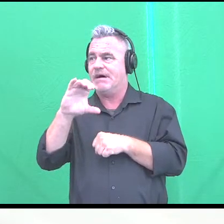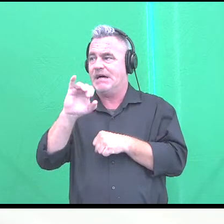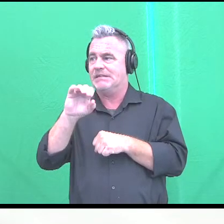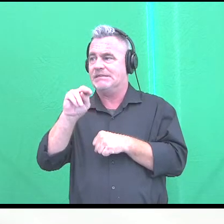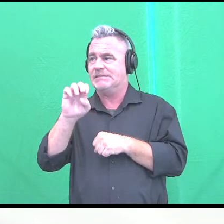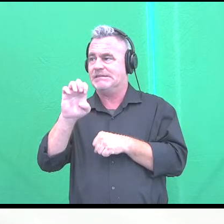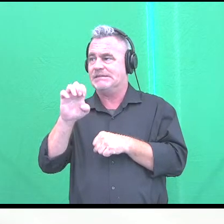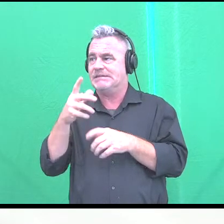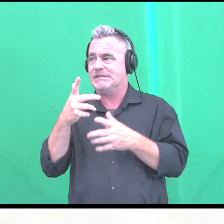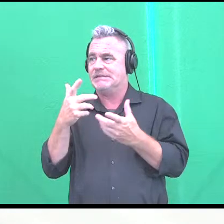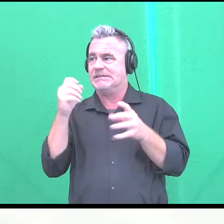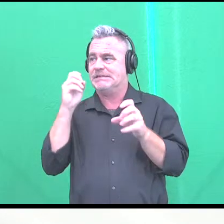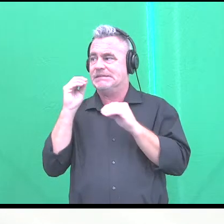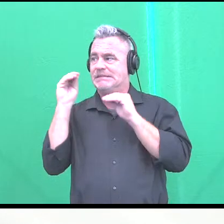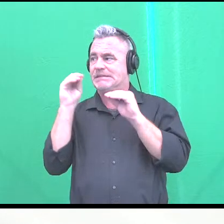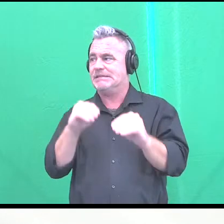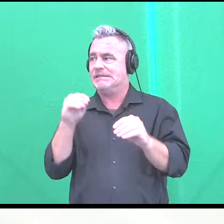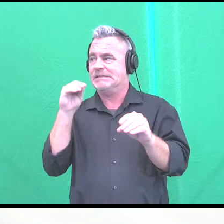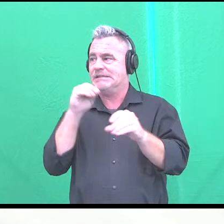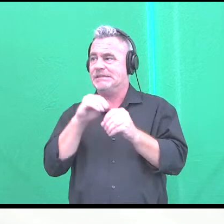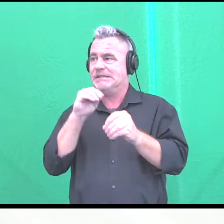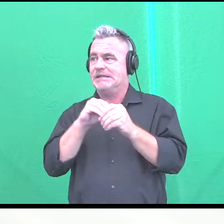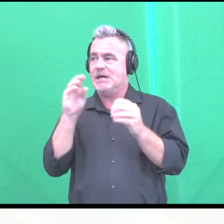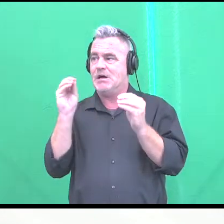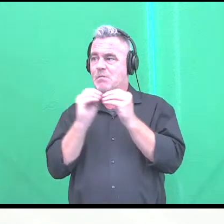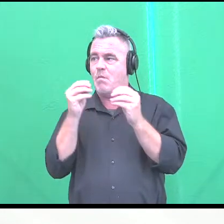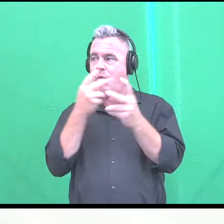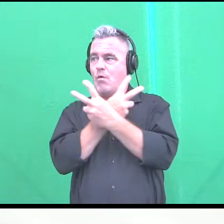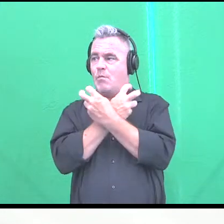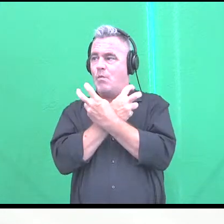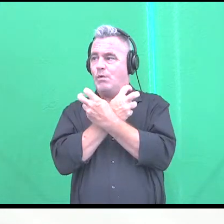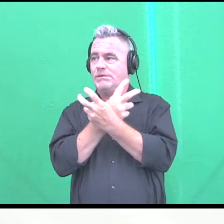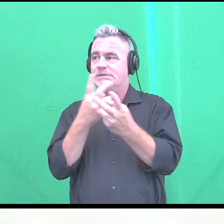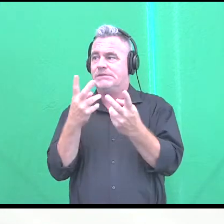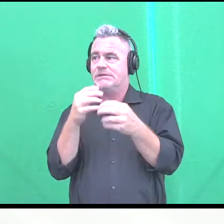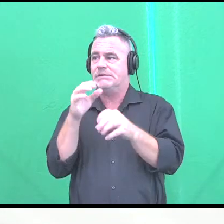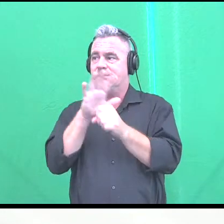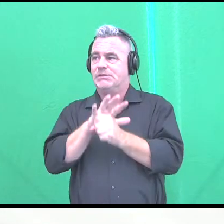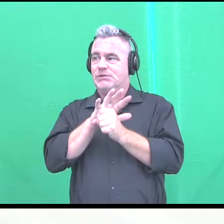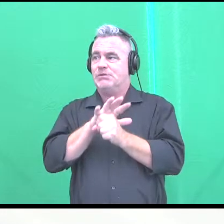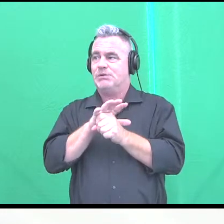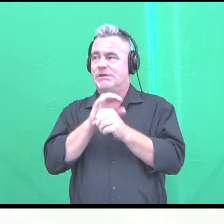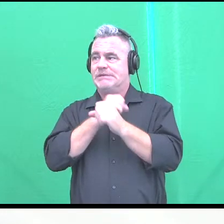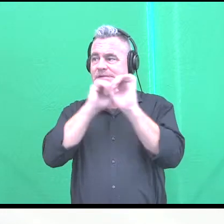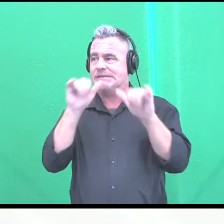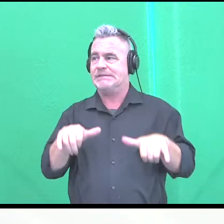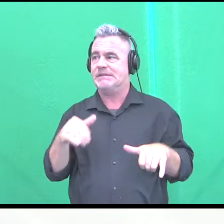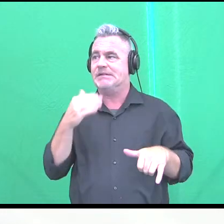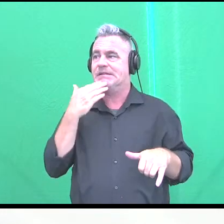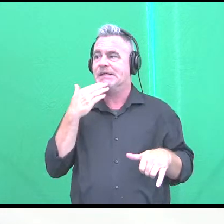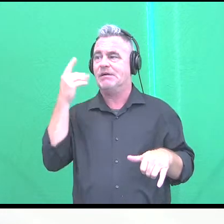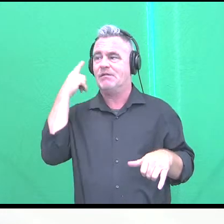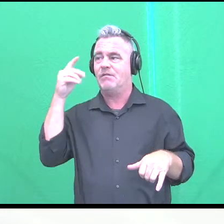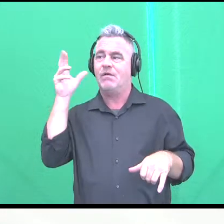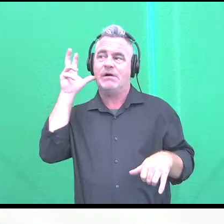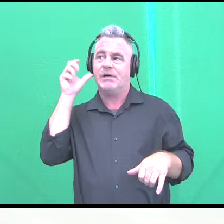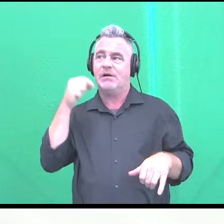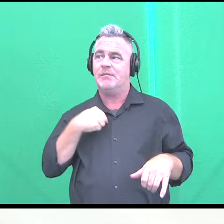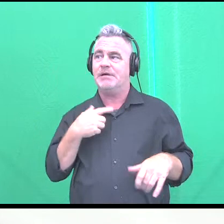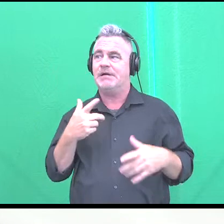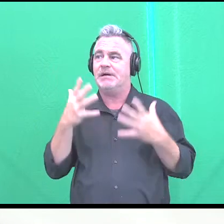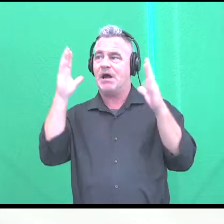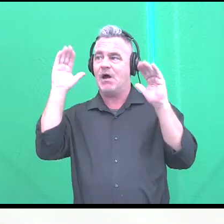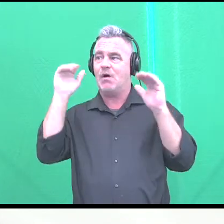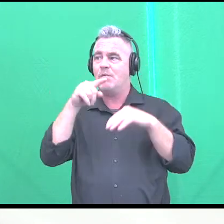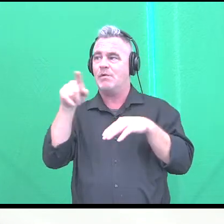more poisons into the system that puts a stress on our immune system. So thank you very much for hearing me out, and I hope you do the right